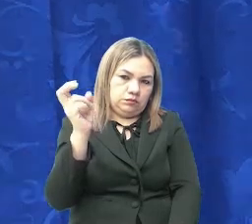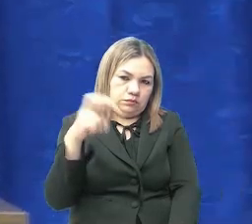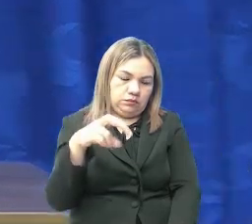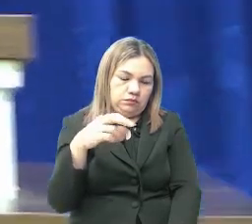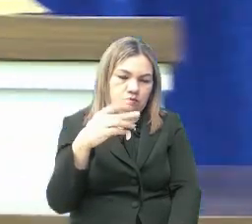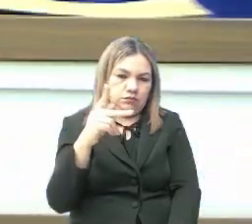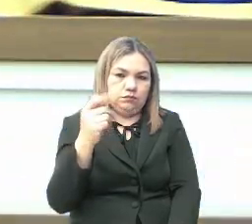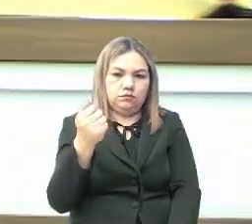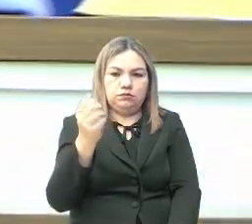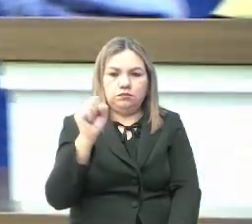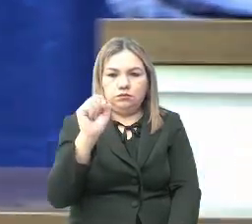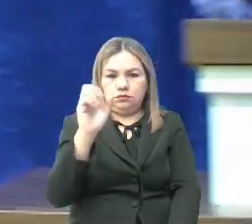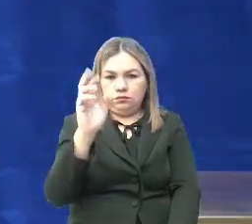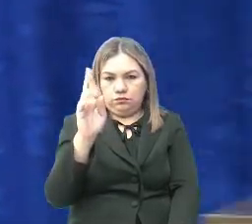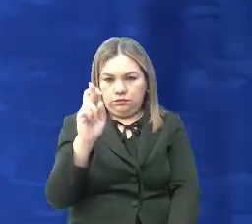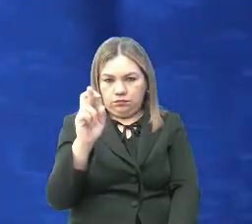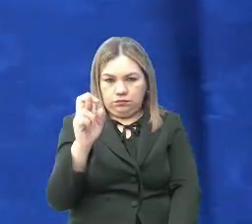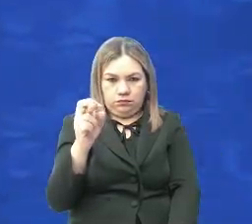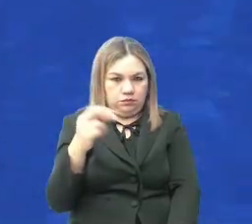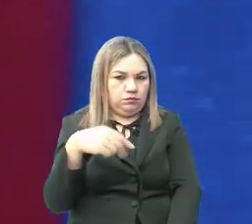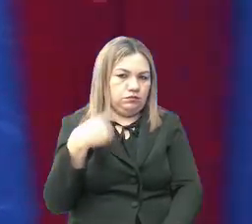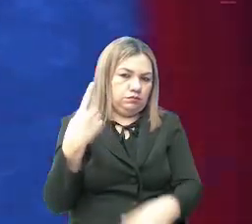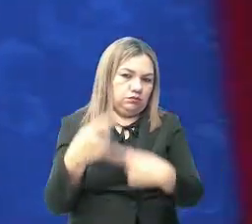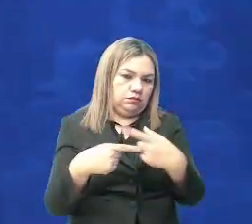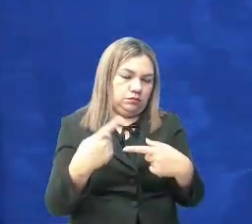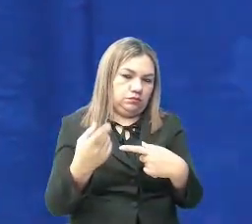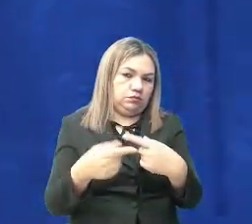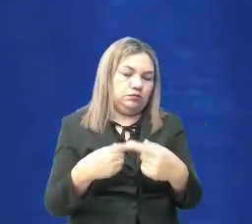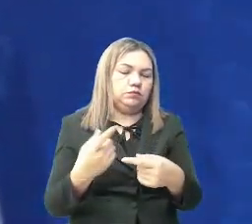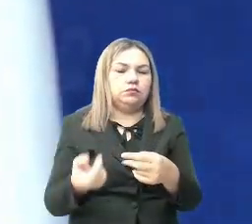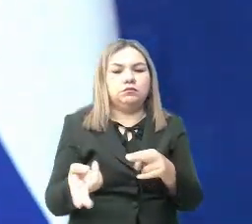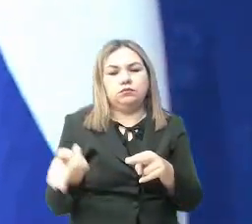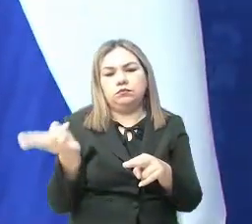It says that after killing Aob,